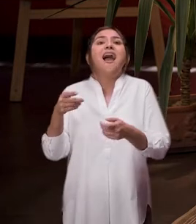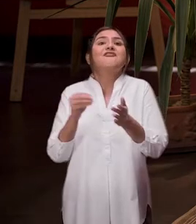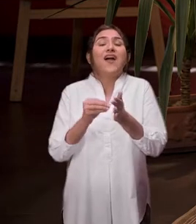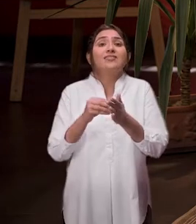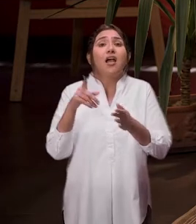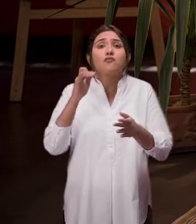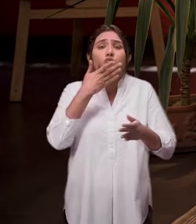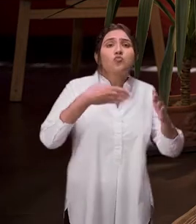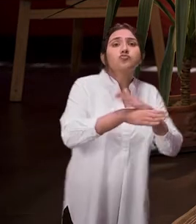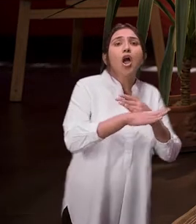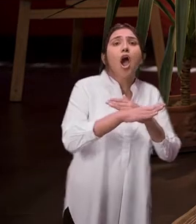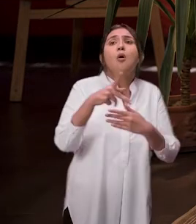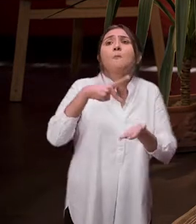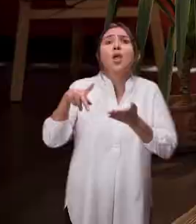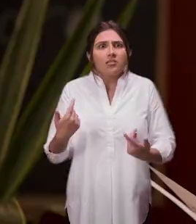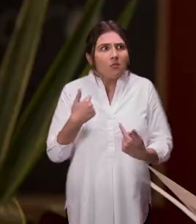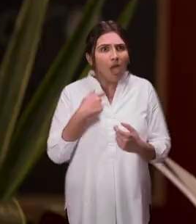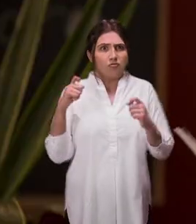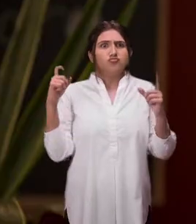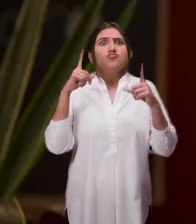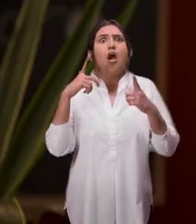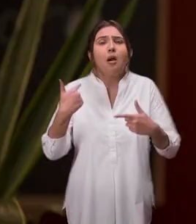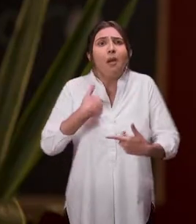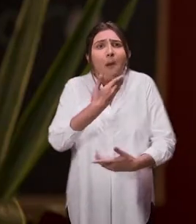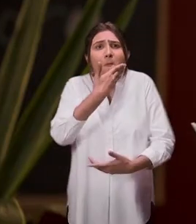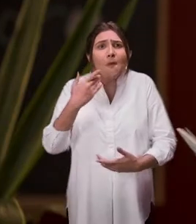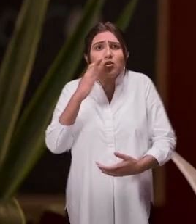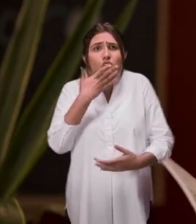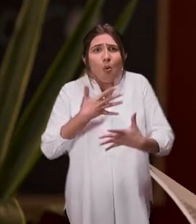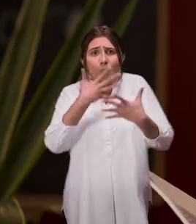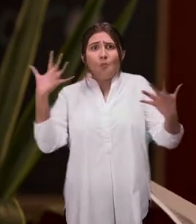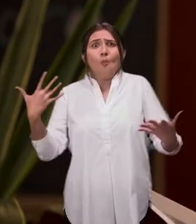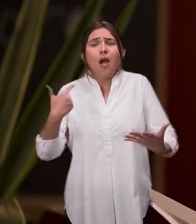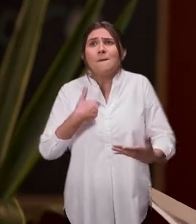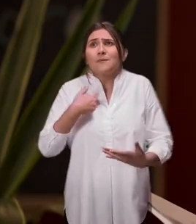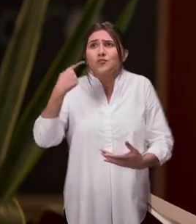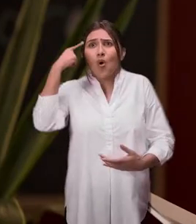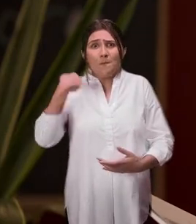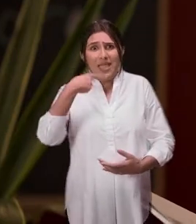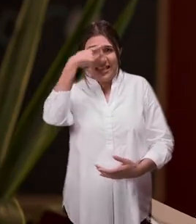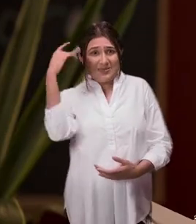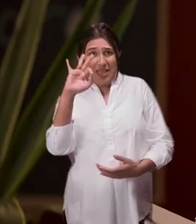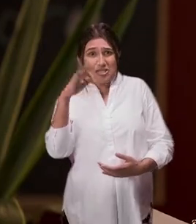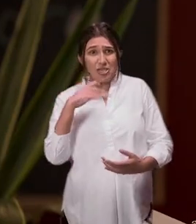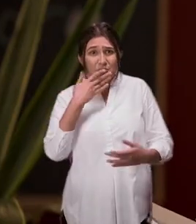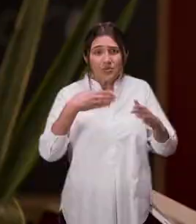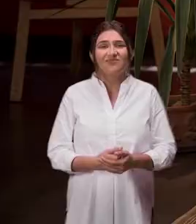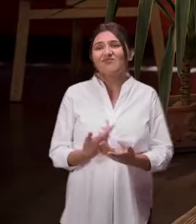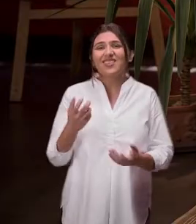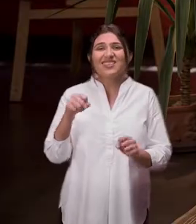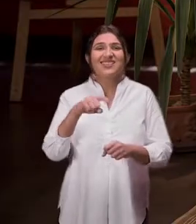went to school, their families would go hungry. School was my favorite place, but I had never considered myself lucky to